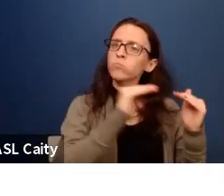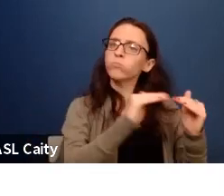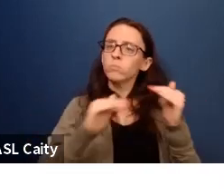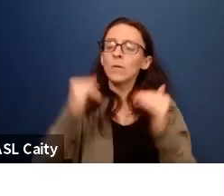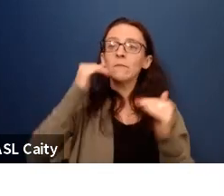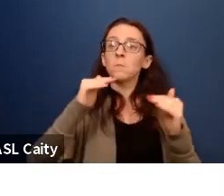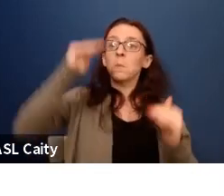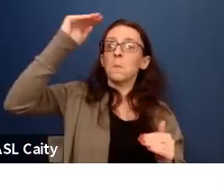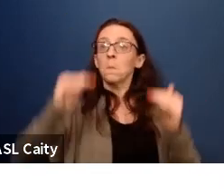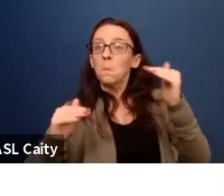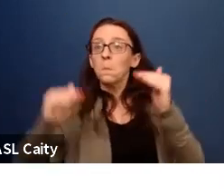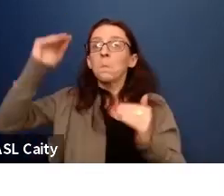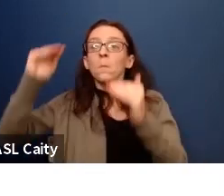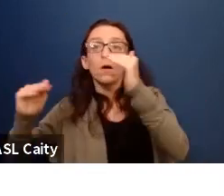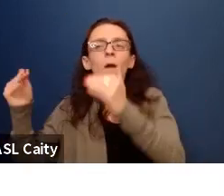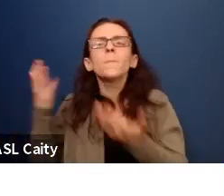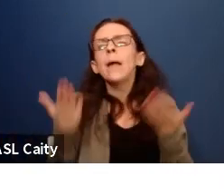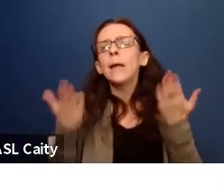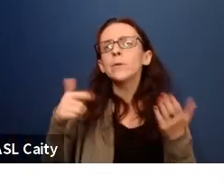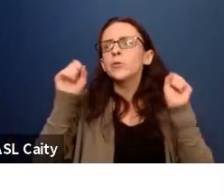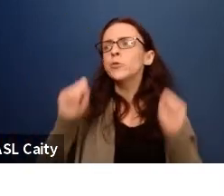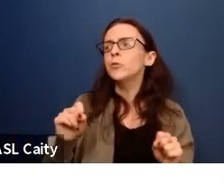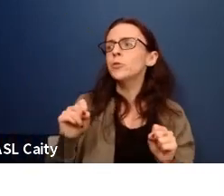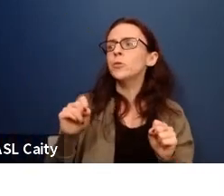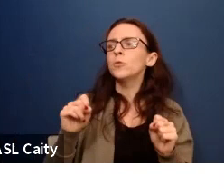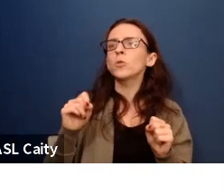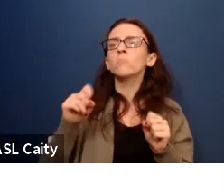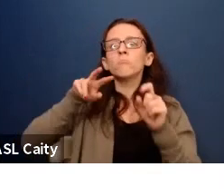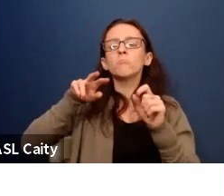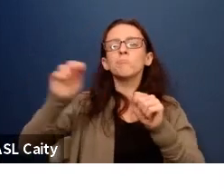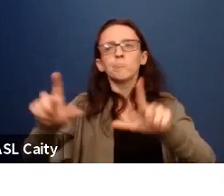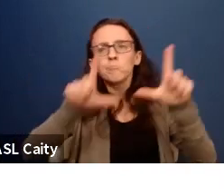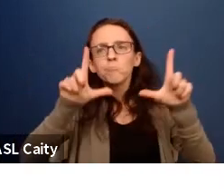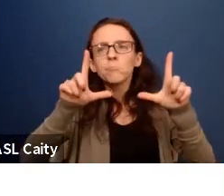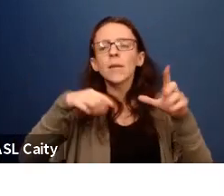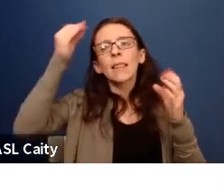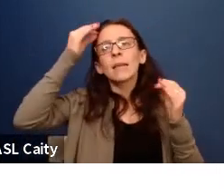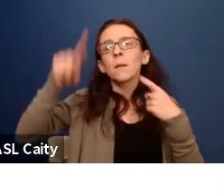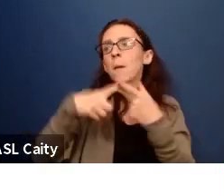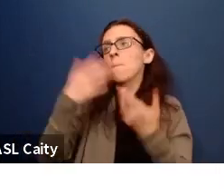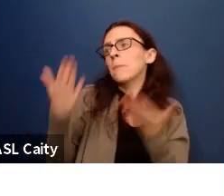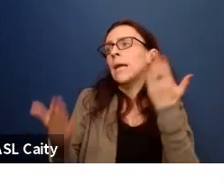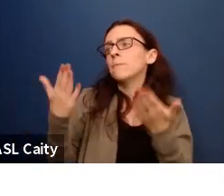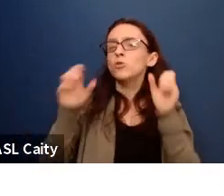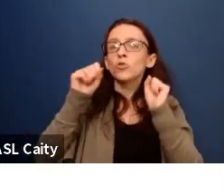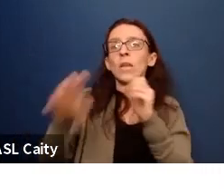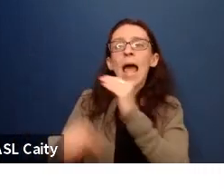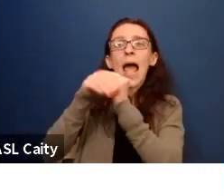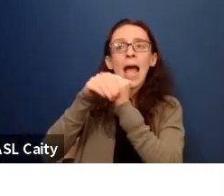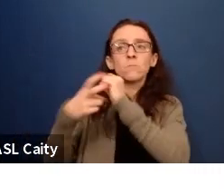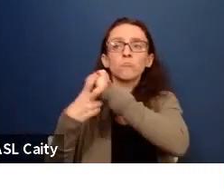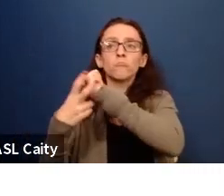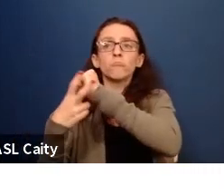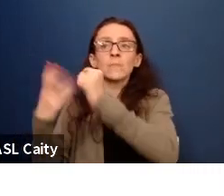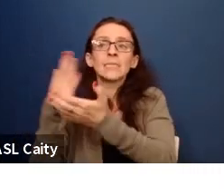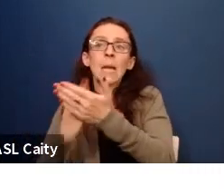some ways to think about it around either a set aside number of seats potentially, if they don't